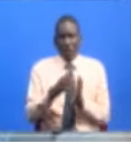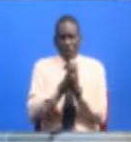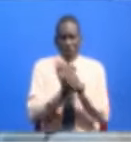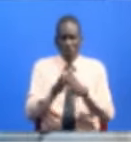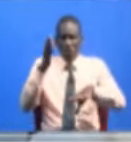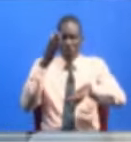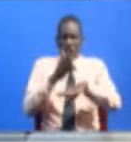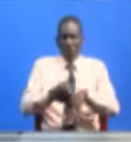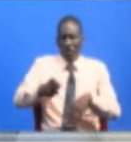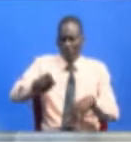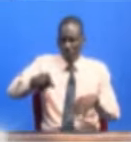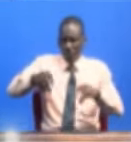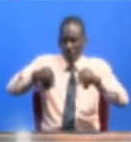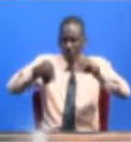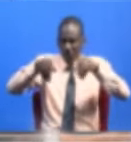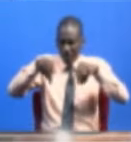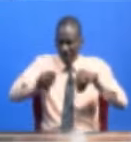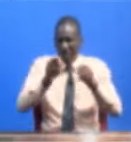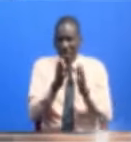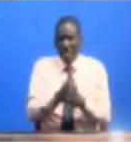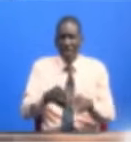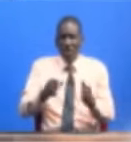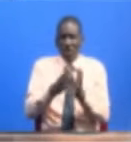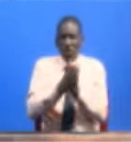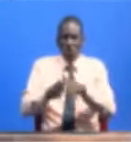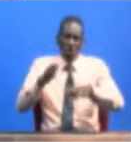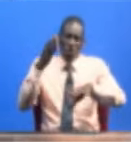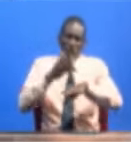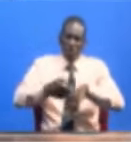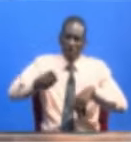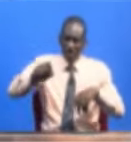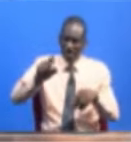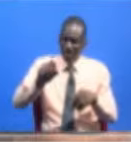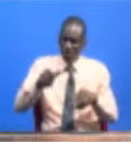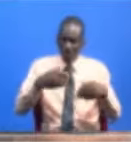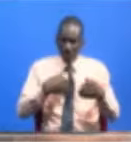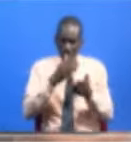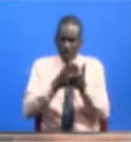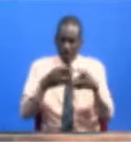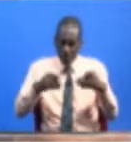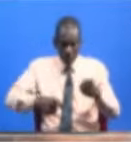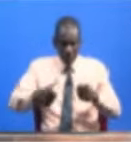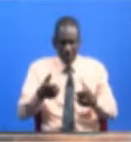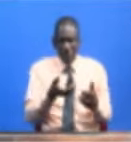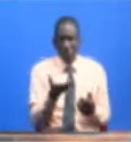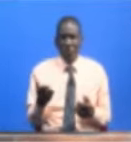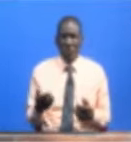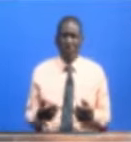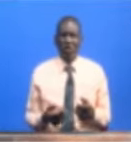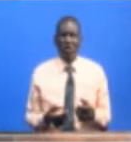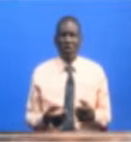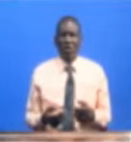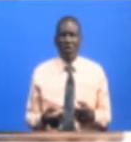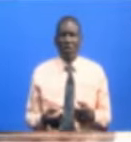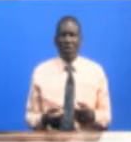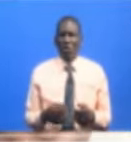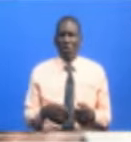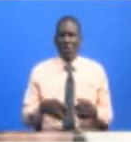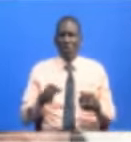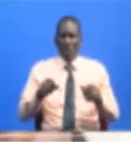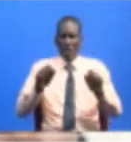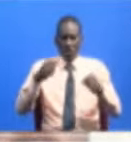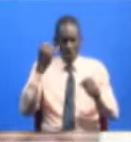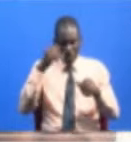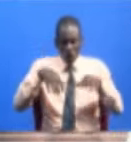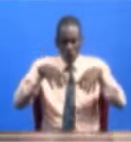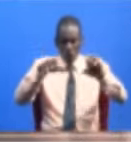seeds. There are some individuals who are selling fake seeds. And we feel very bad for our farmers. Who can farm and farm and